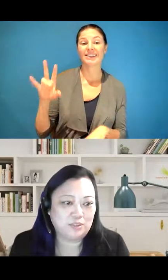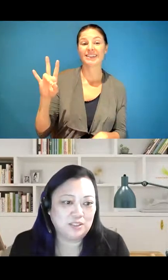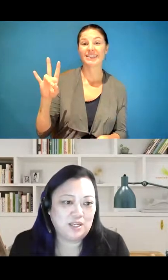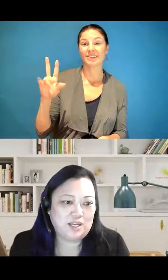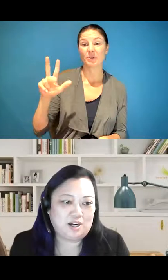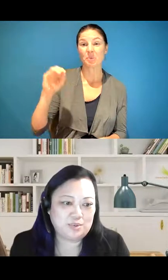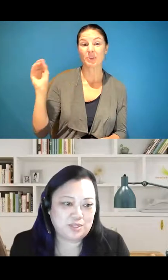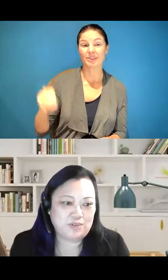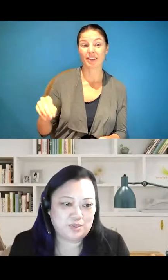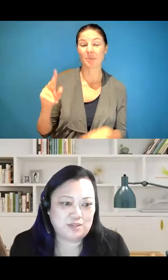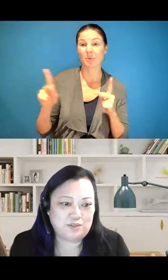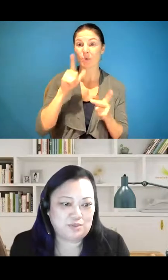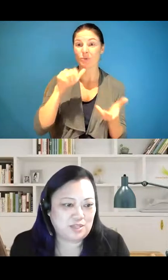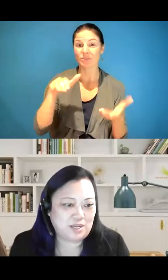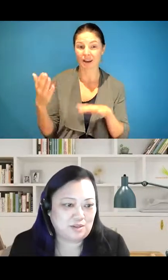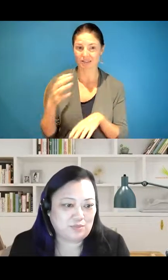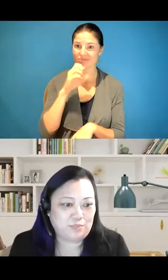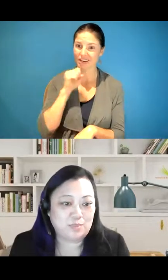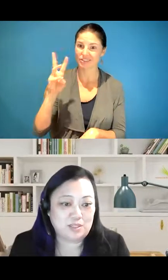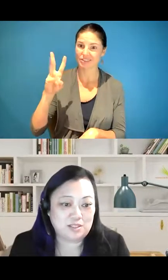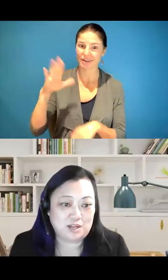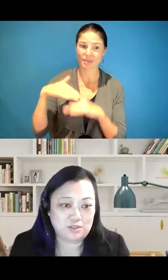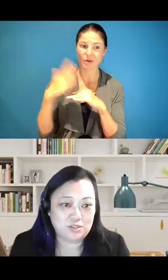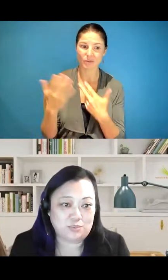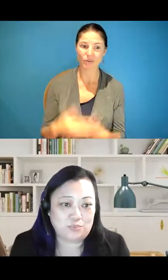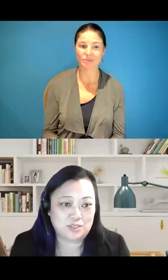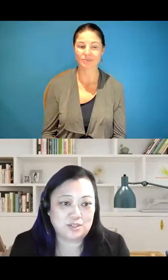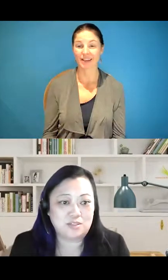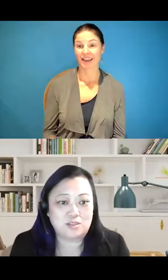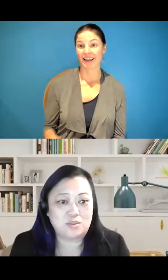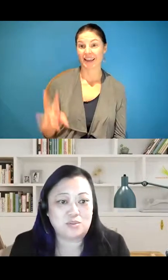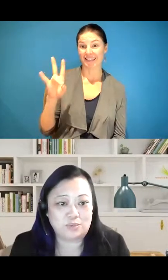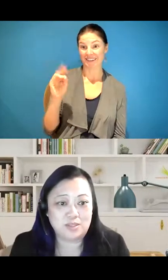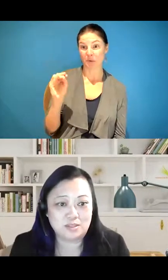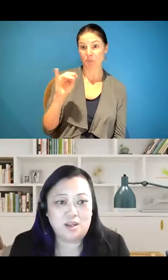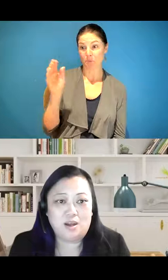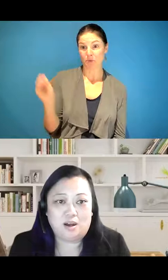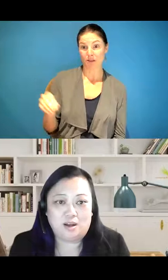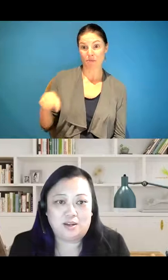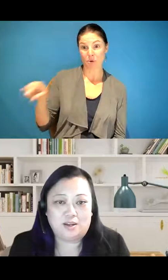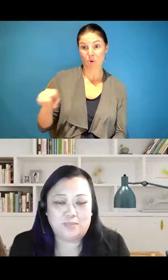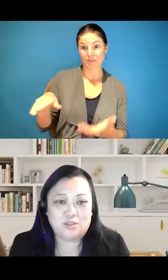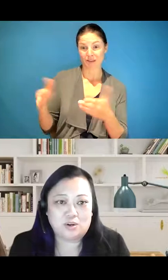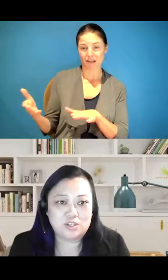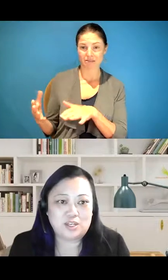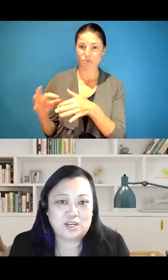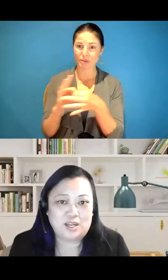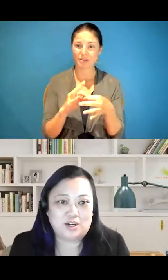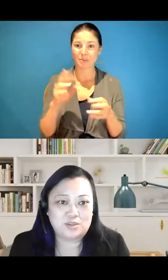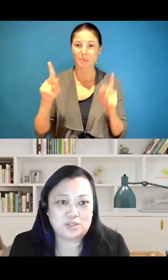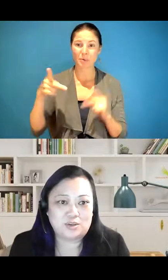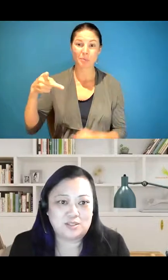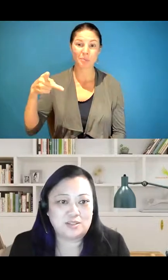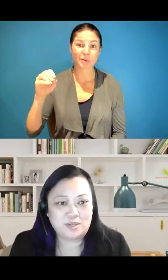and older, and almost 70% of all those deaths are from communities of color. So we still continue to focus on encouraging